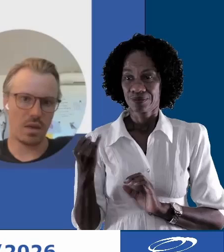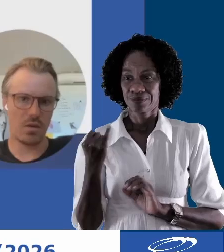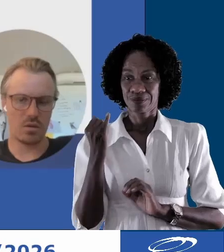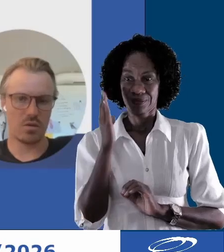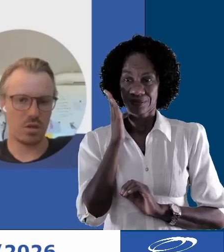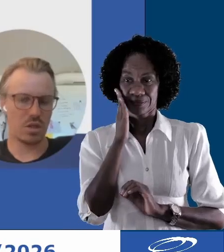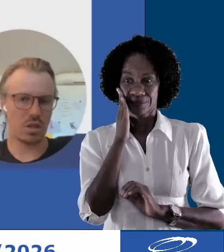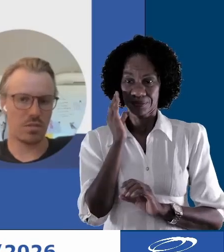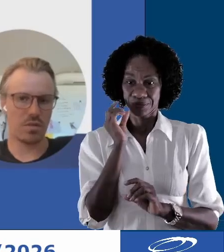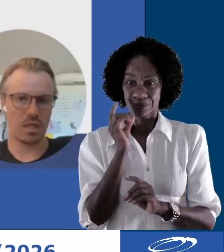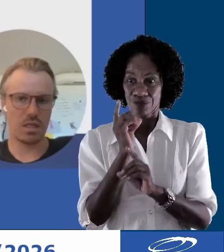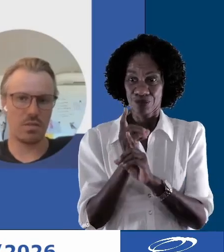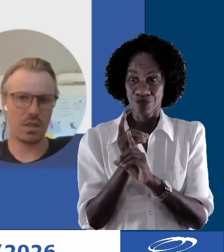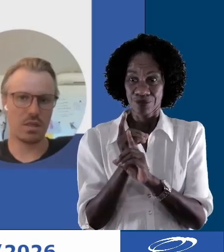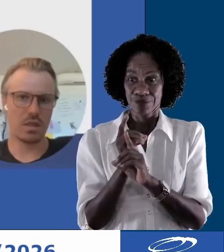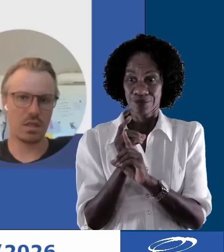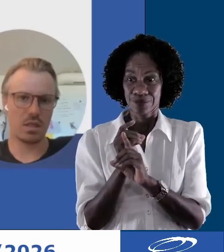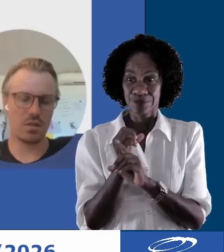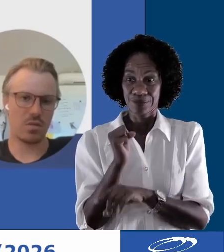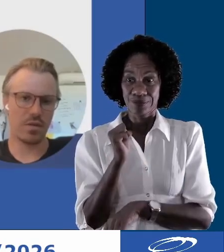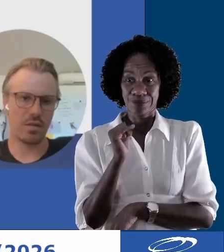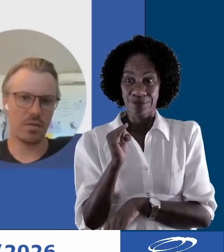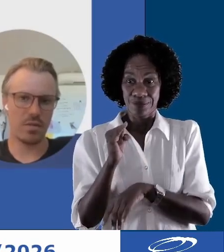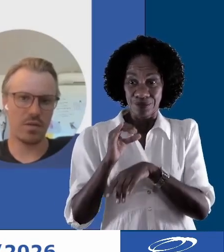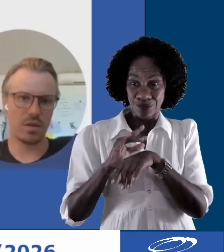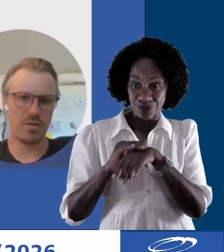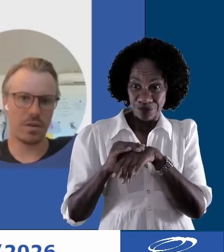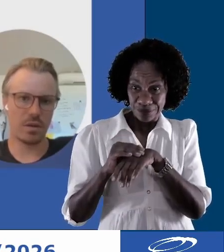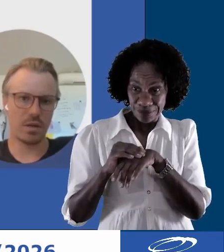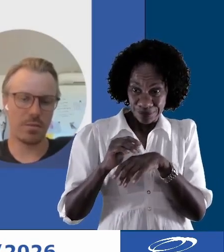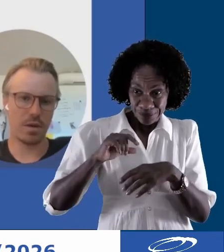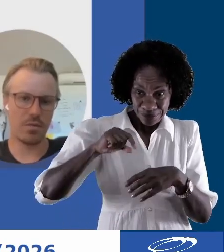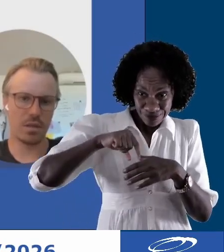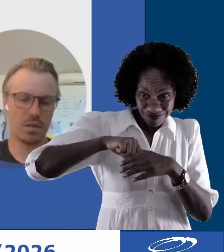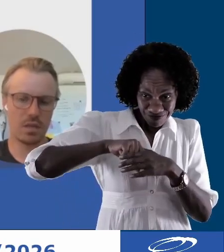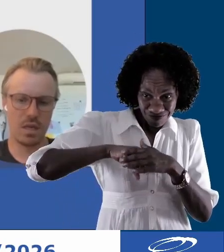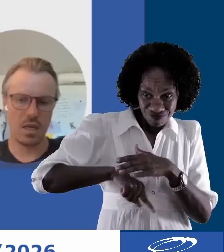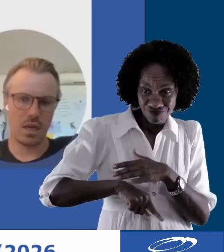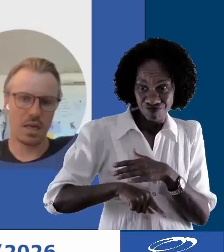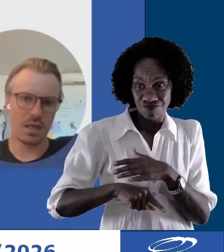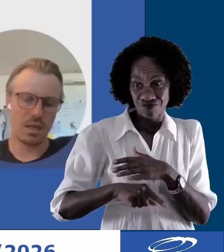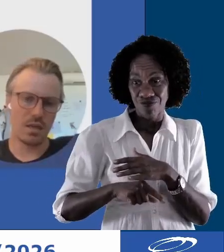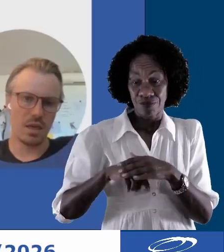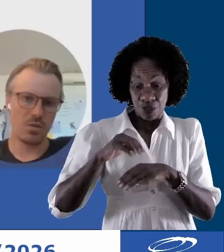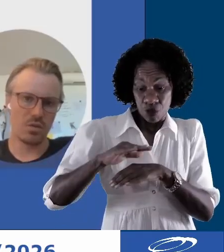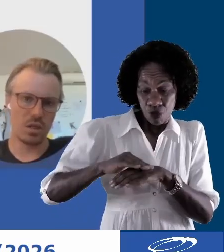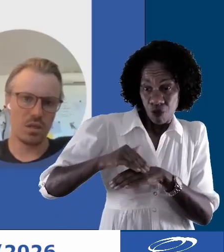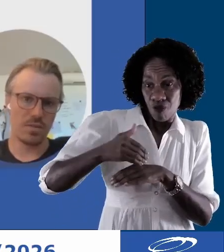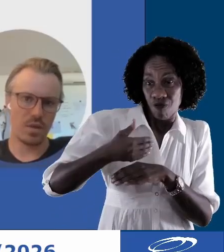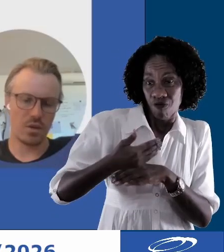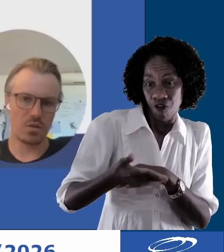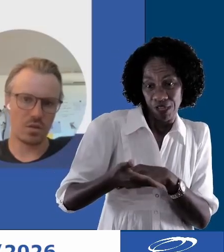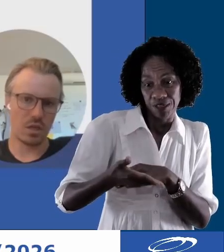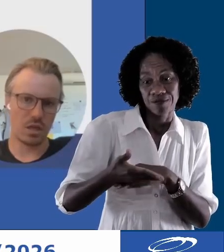dynamic concentration can provide deeper insights into relevant pharmacokinetic parameters like the AUC